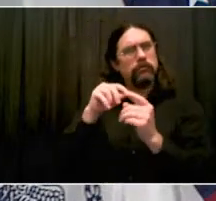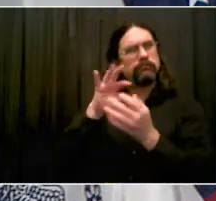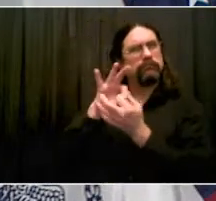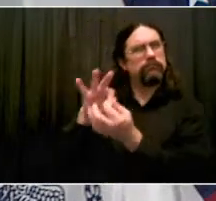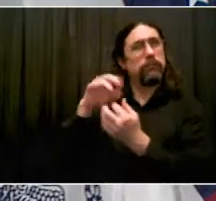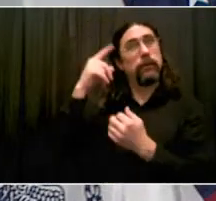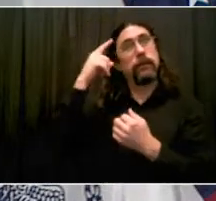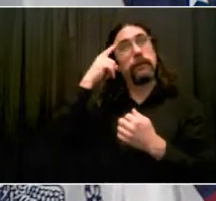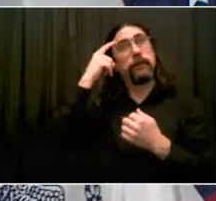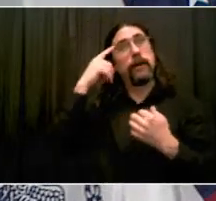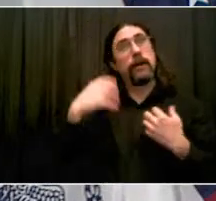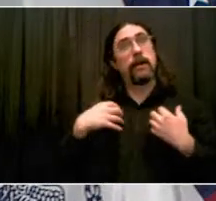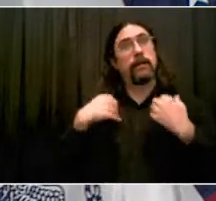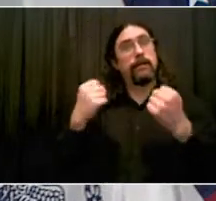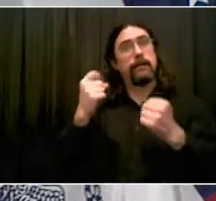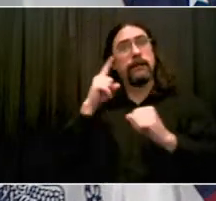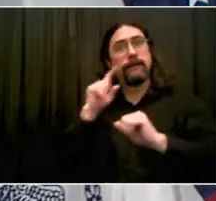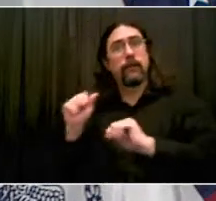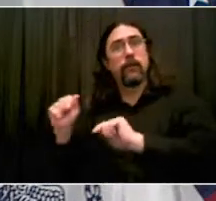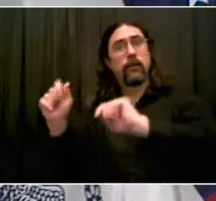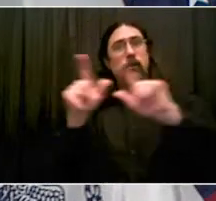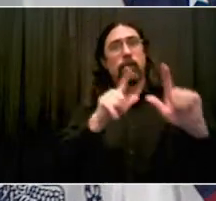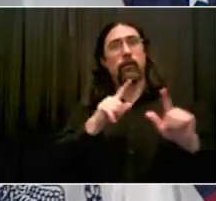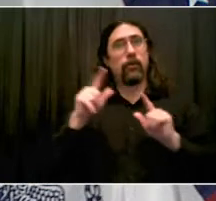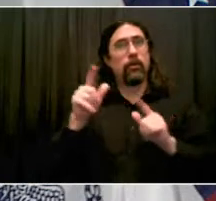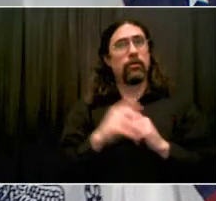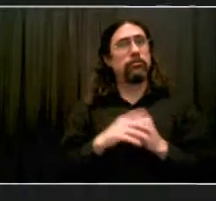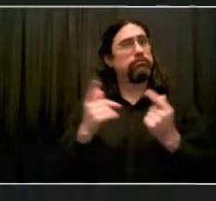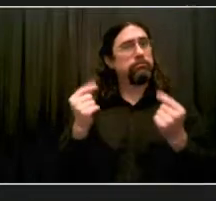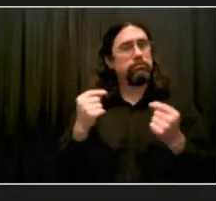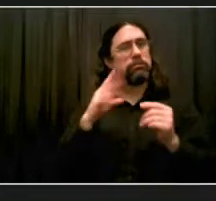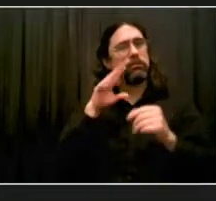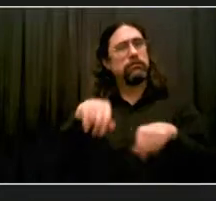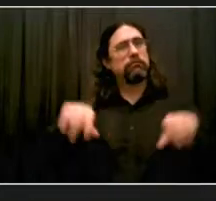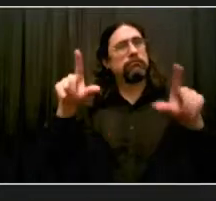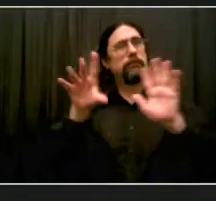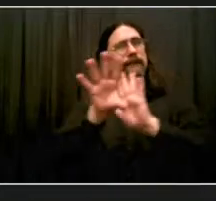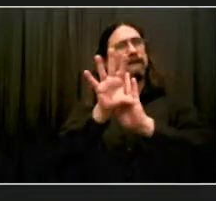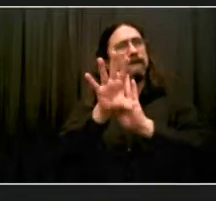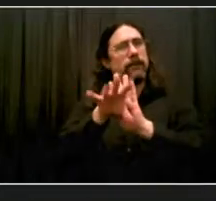that gives you a sense of just how important this is going to be.